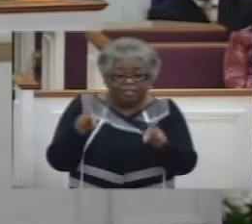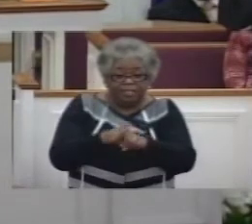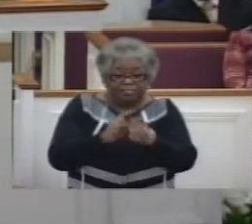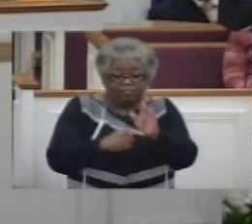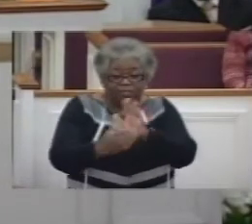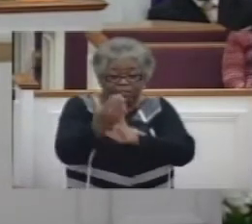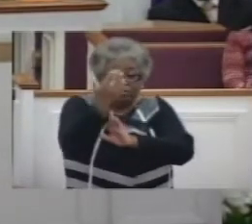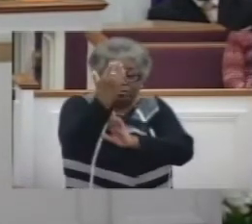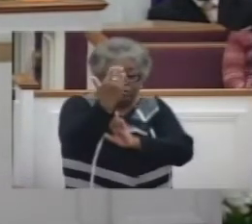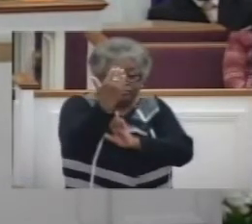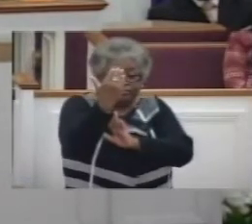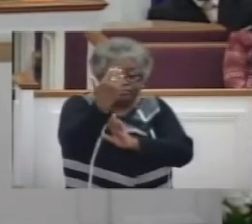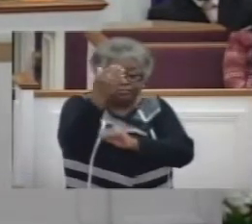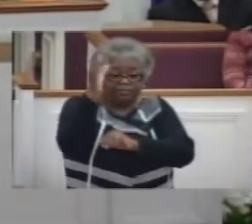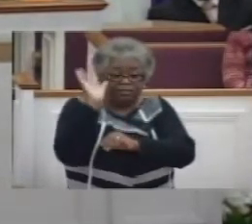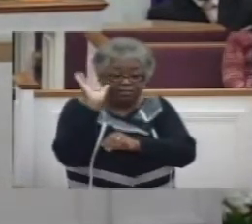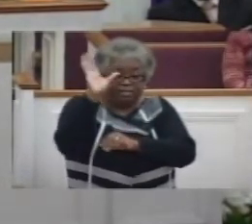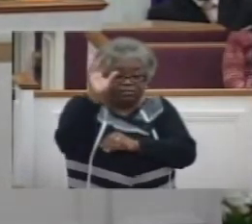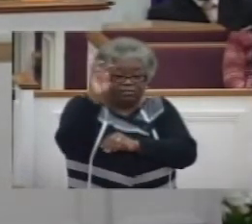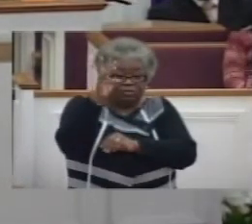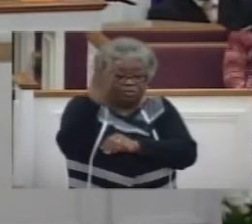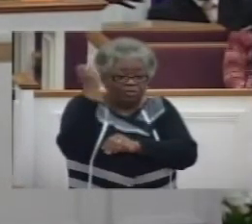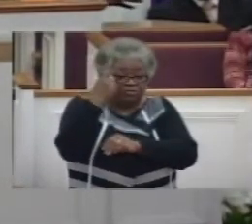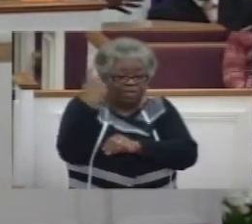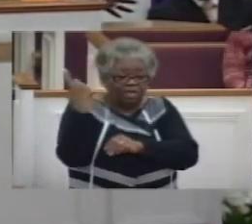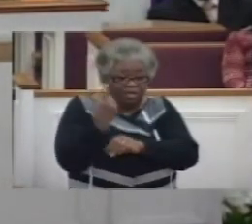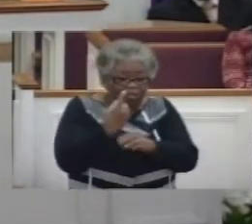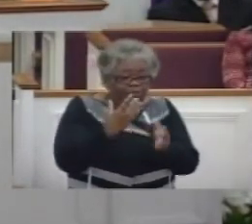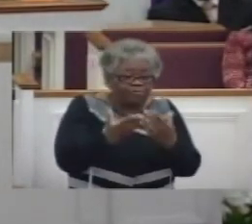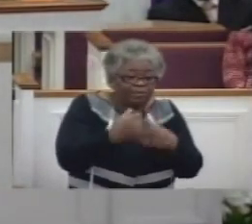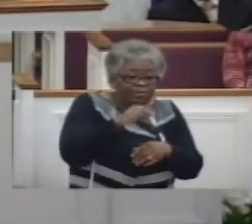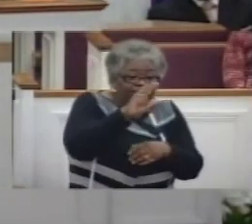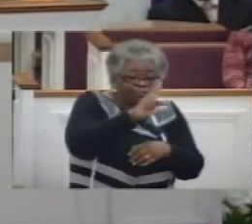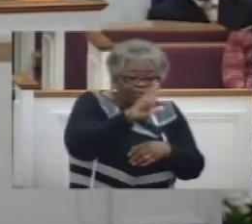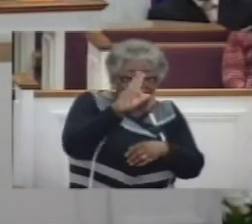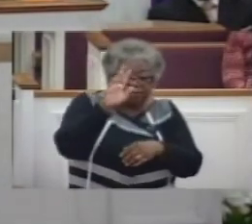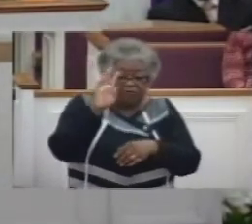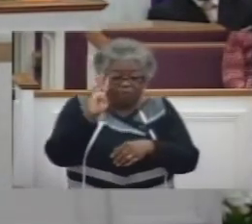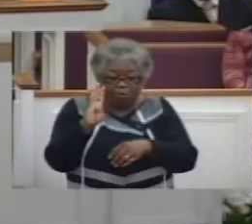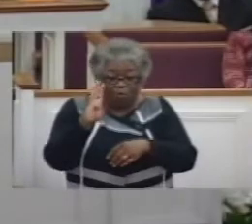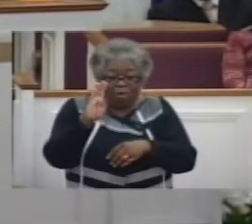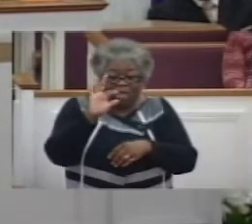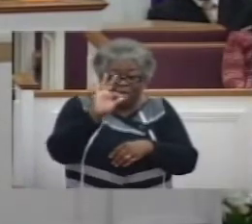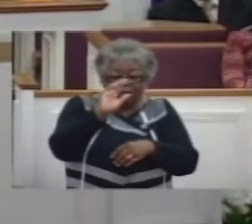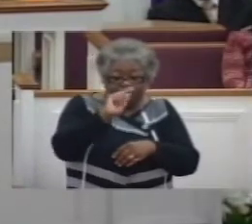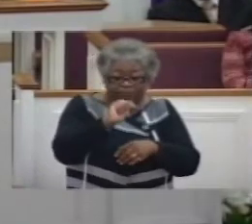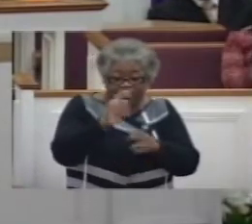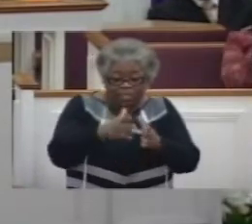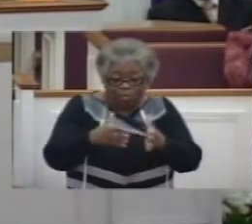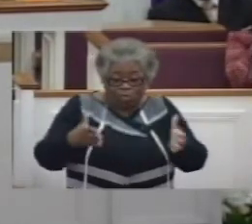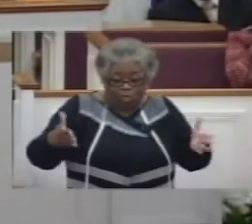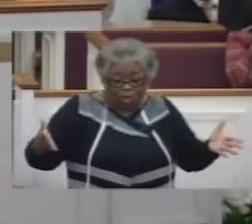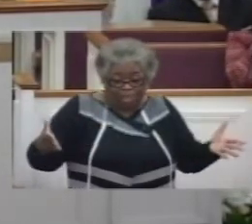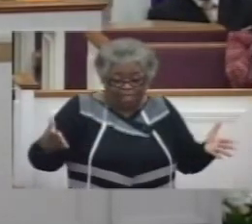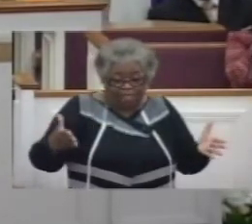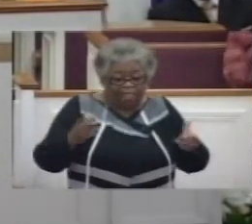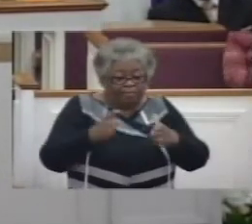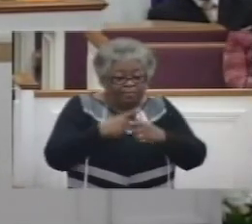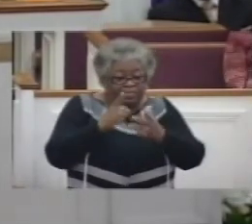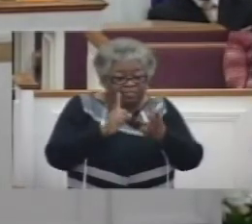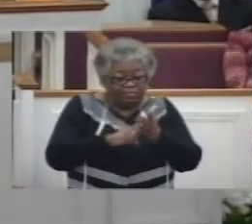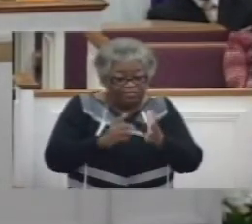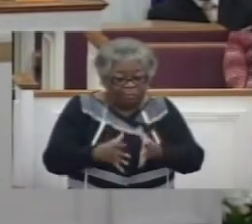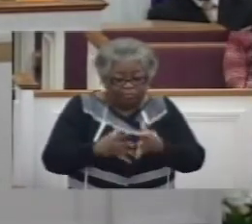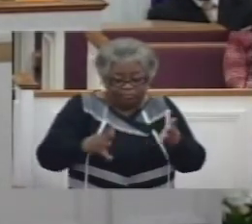the basket was only about maybe 3 to 4 feet wide. And those